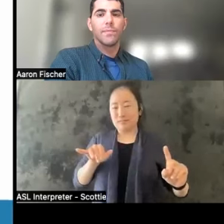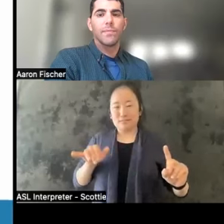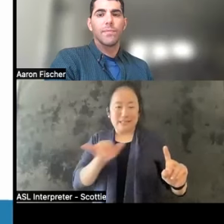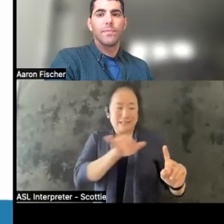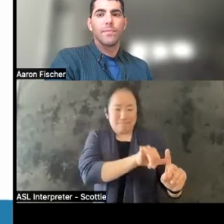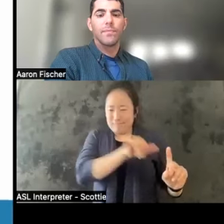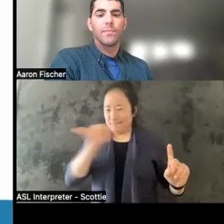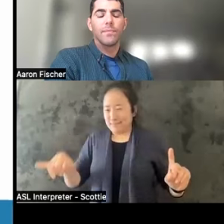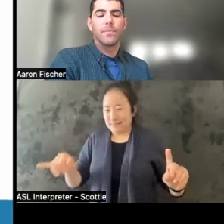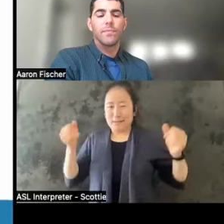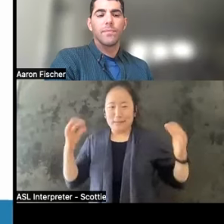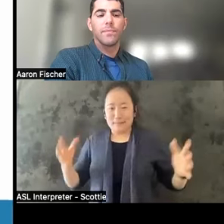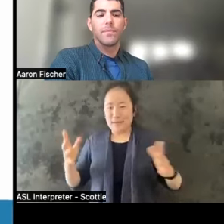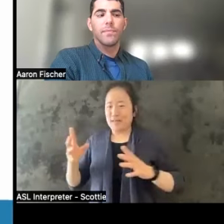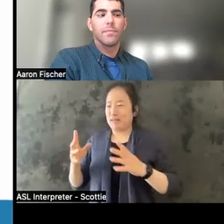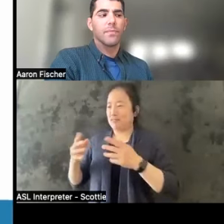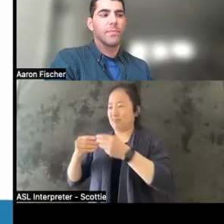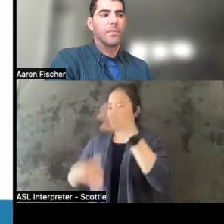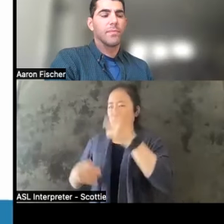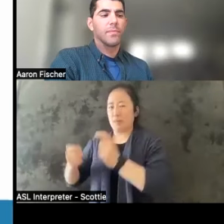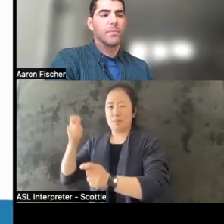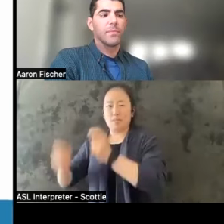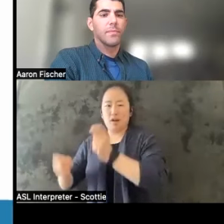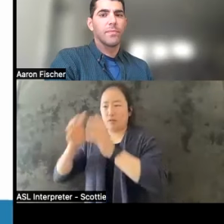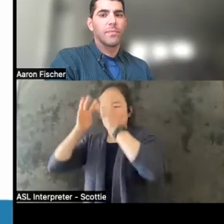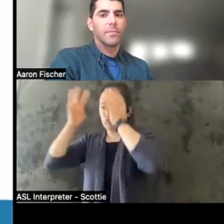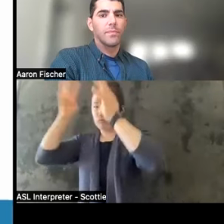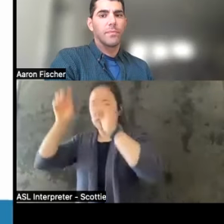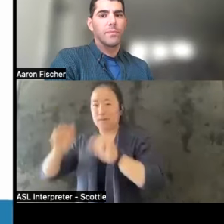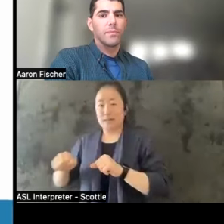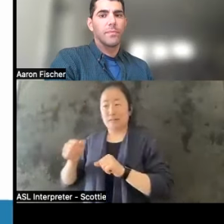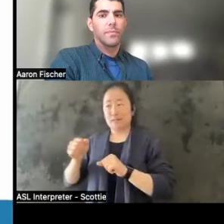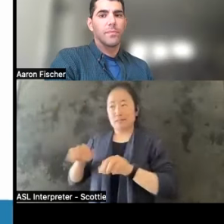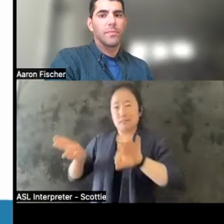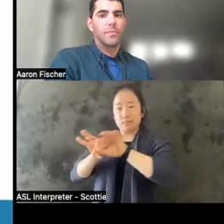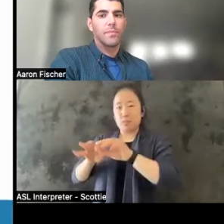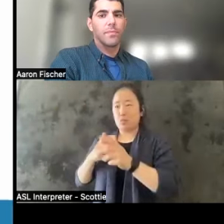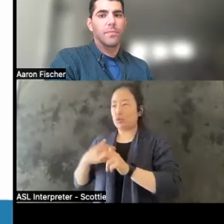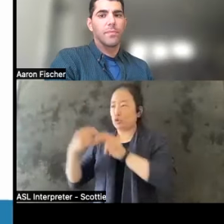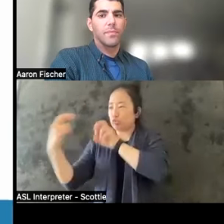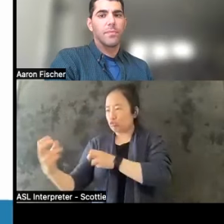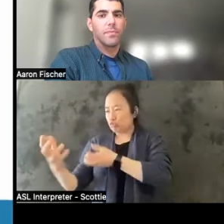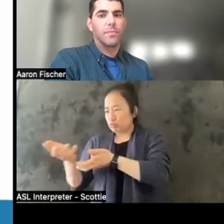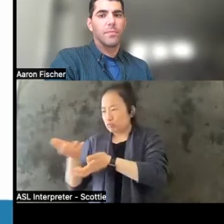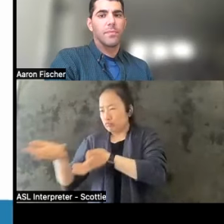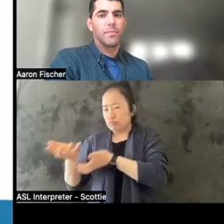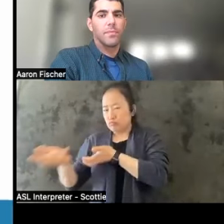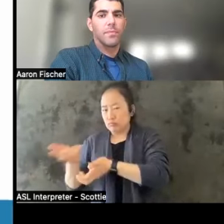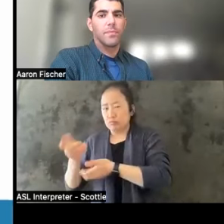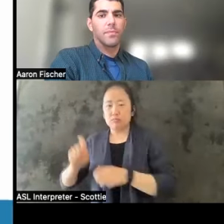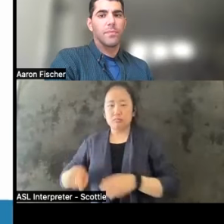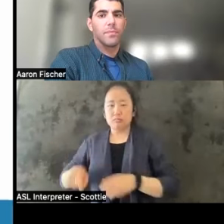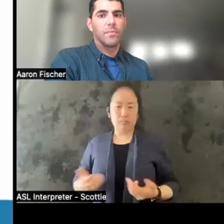parties can be creative. There should be sort of this interaction between the parties, but it doesn't have to, the